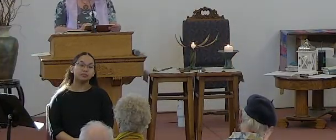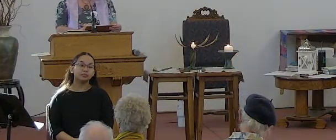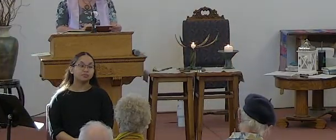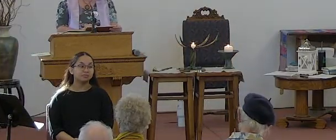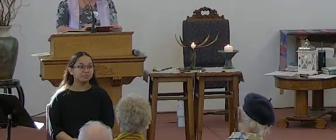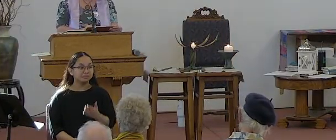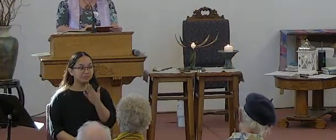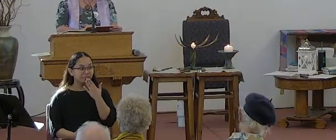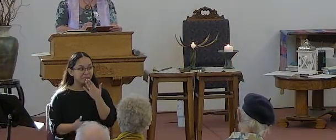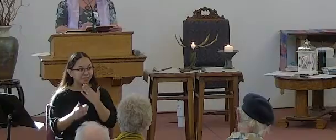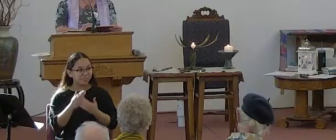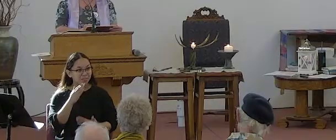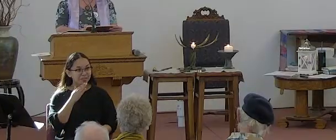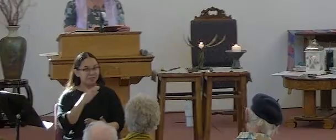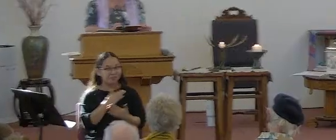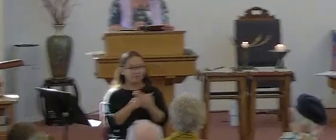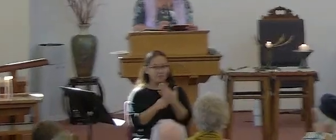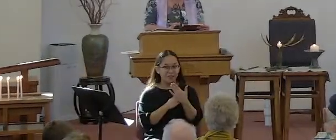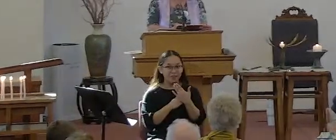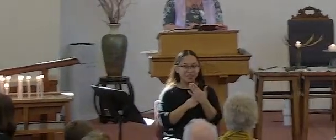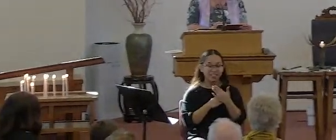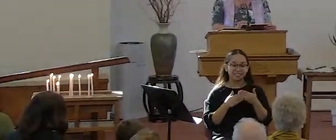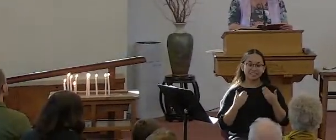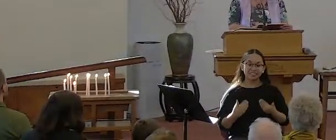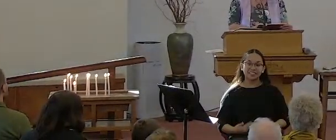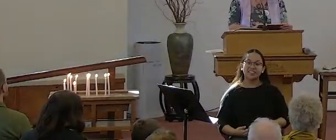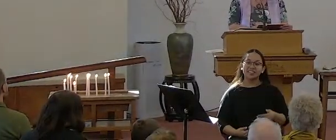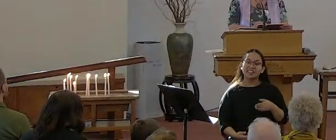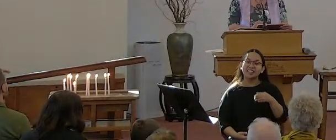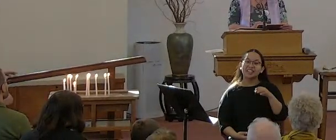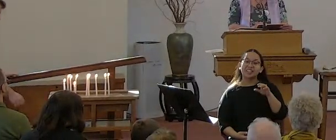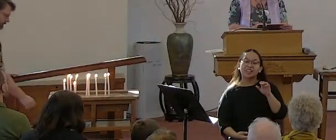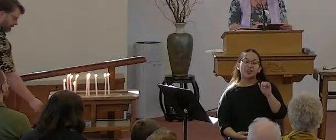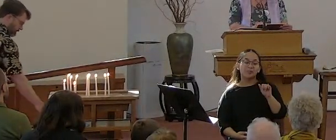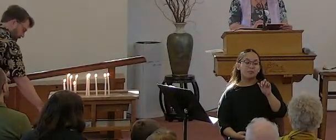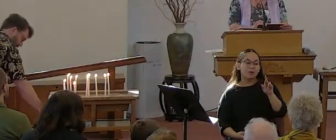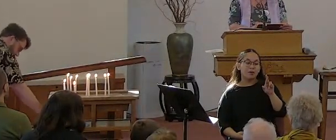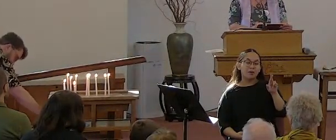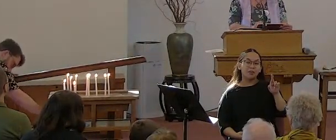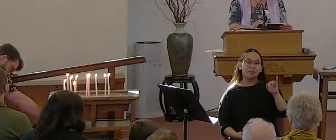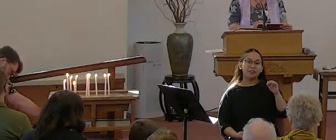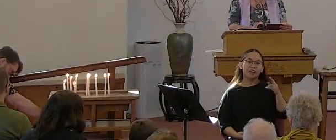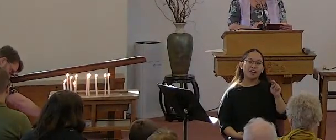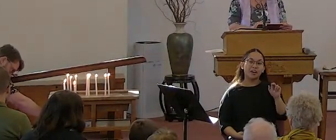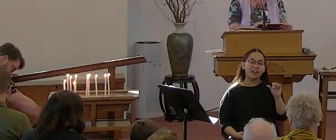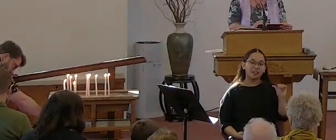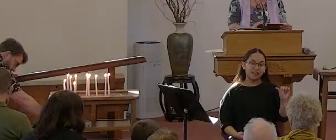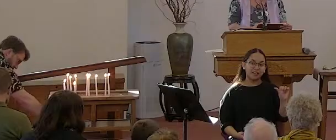Good morning, I'm Ariane Kirkpatrick, and I am your Lifeline lay minister this morning.